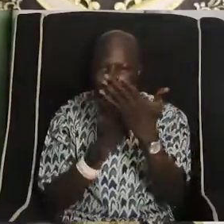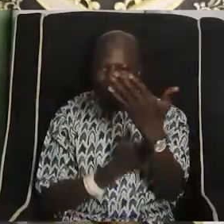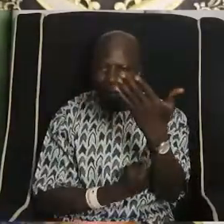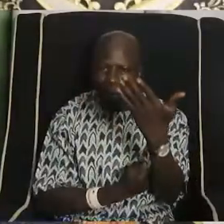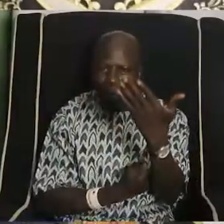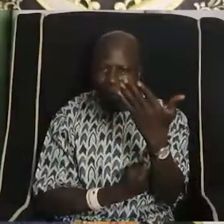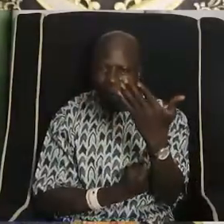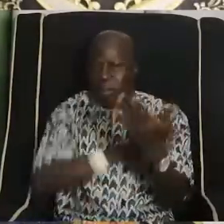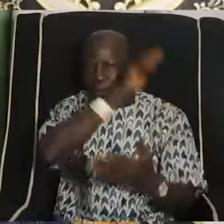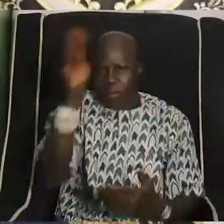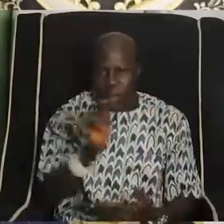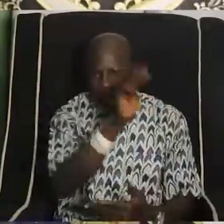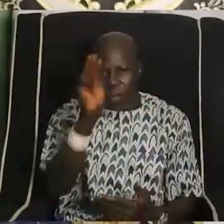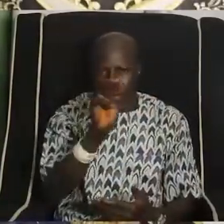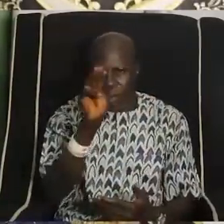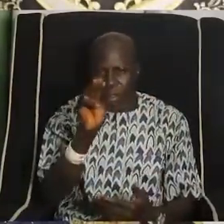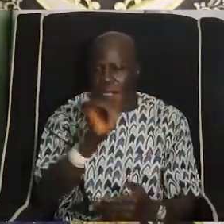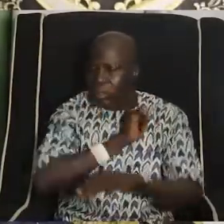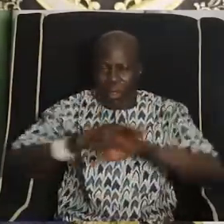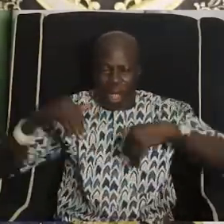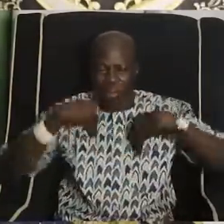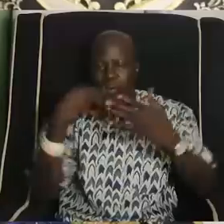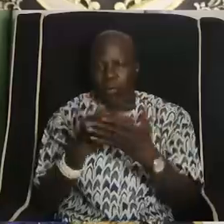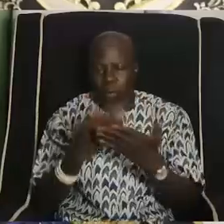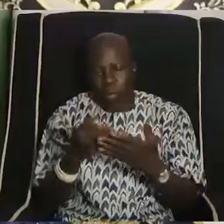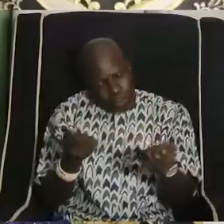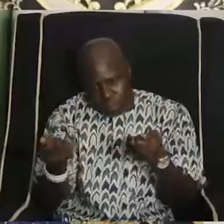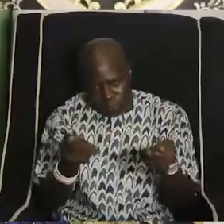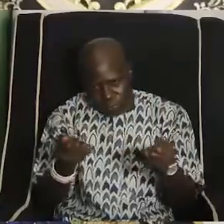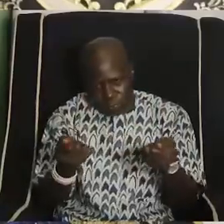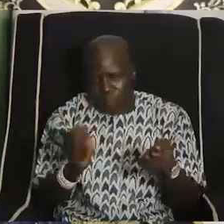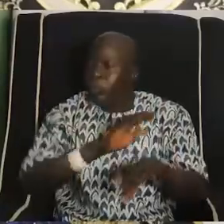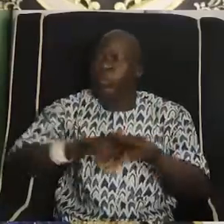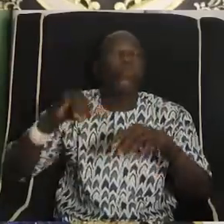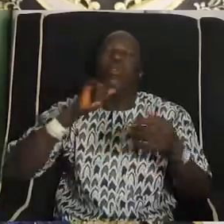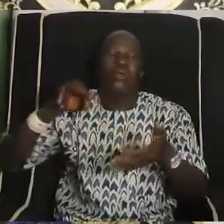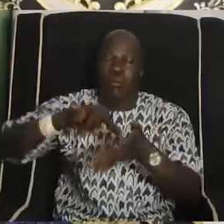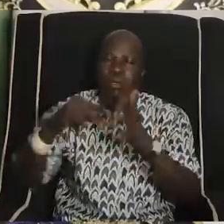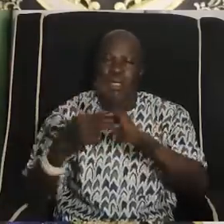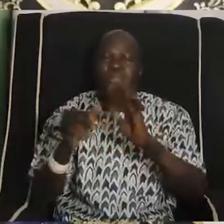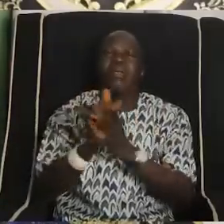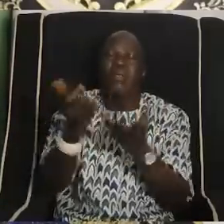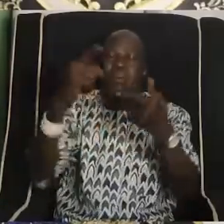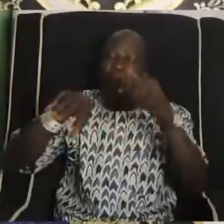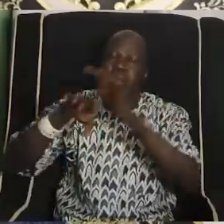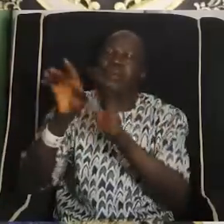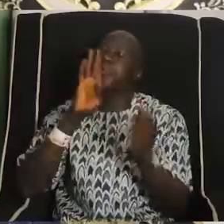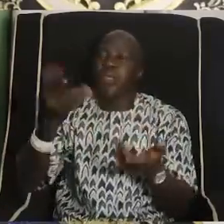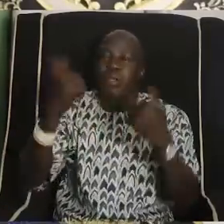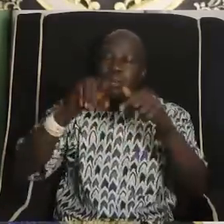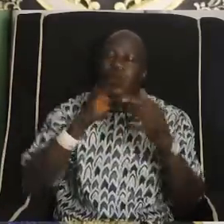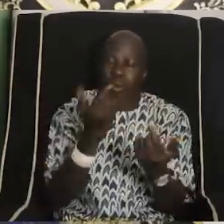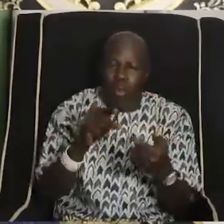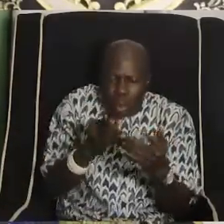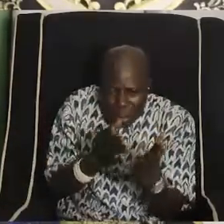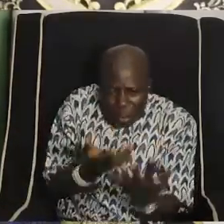to fo koja de. If you wake up on Monday morning, I don't have transport fare. Iyan o ni ko mo di millionaire ko to di ko mo di Saturday. That doesn't mean you not become